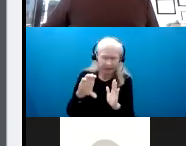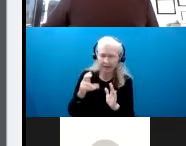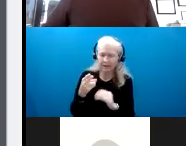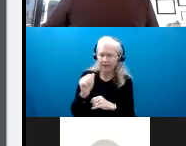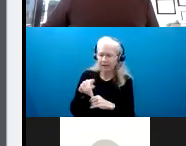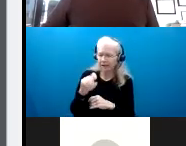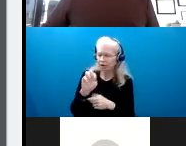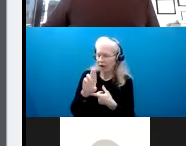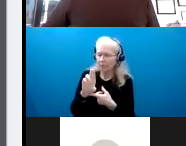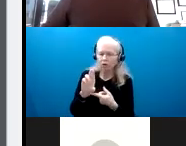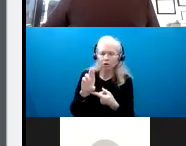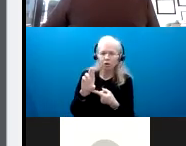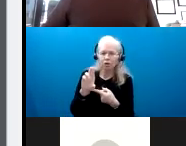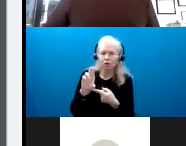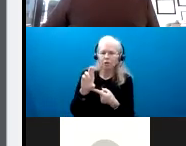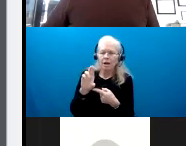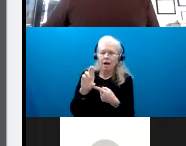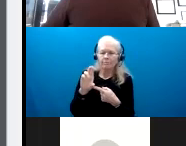second ago.